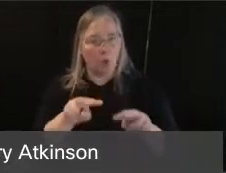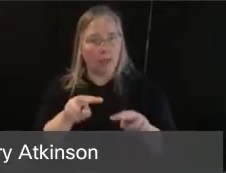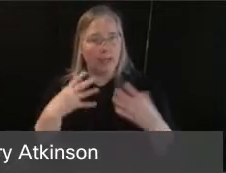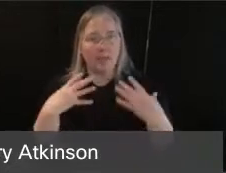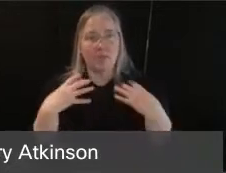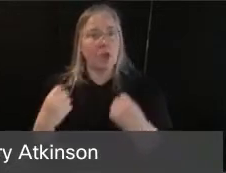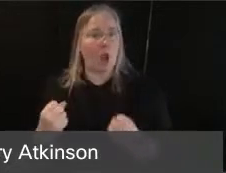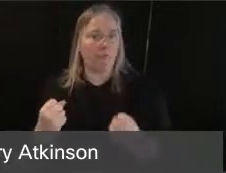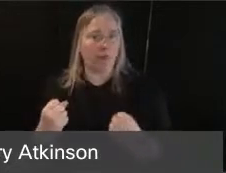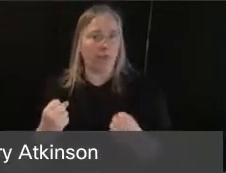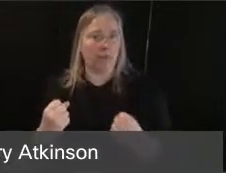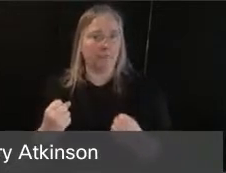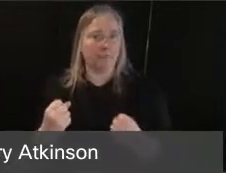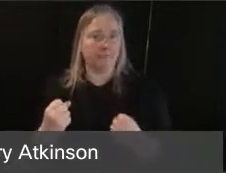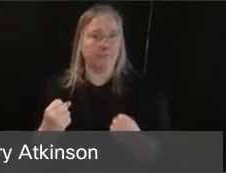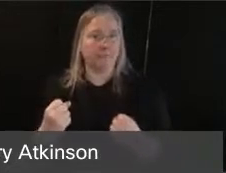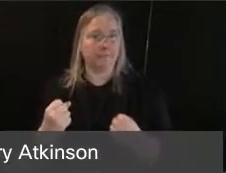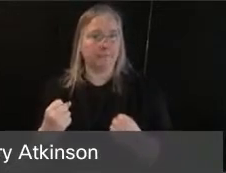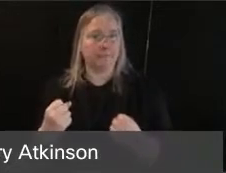the